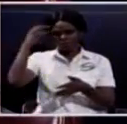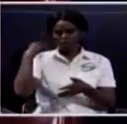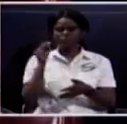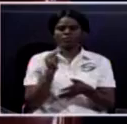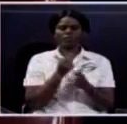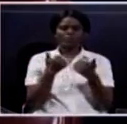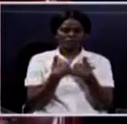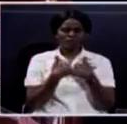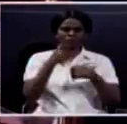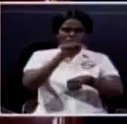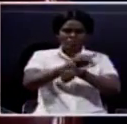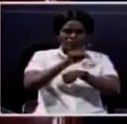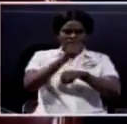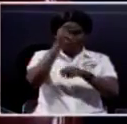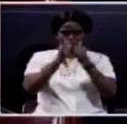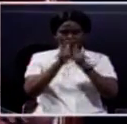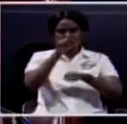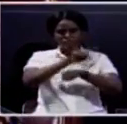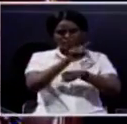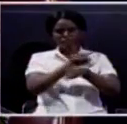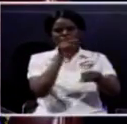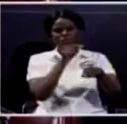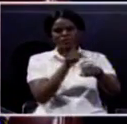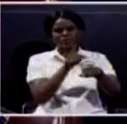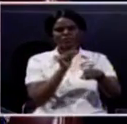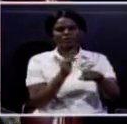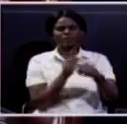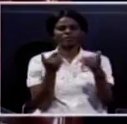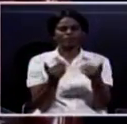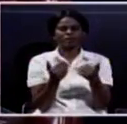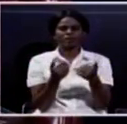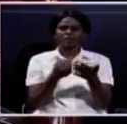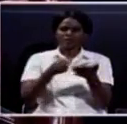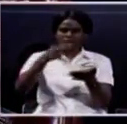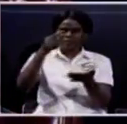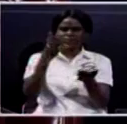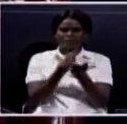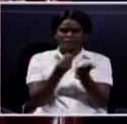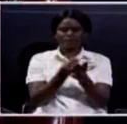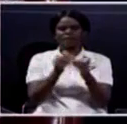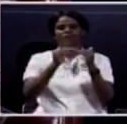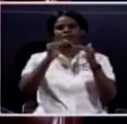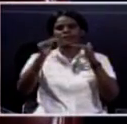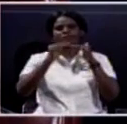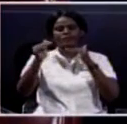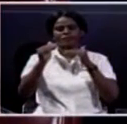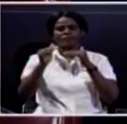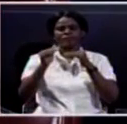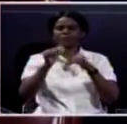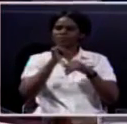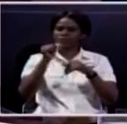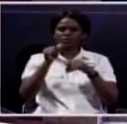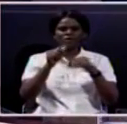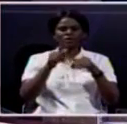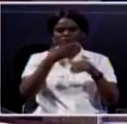this project, and because of this project, we would like to raise the fee to this level. There must be a